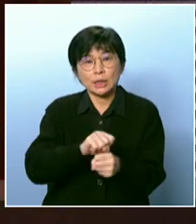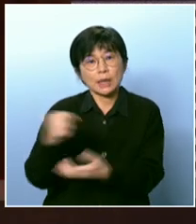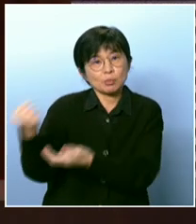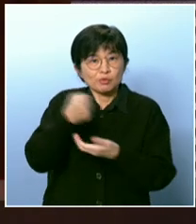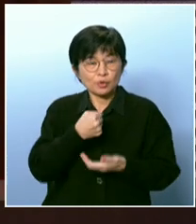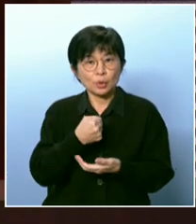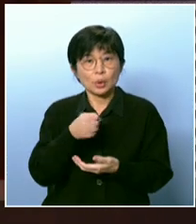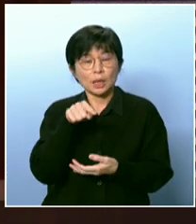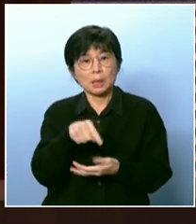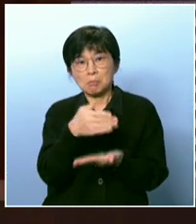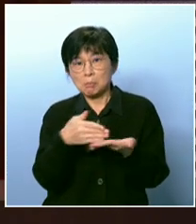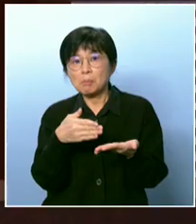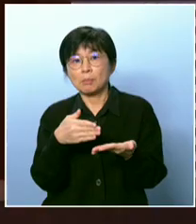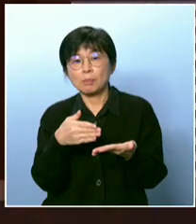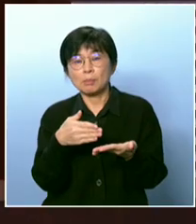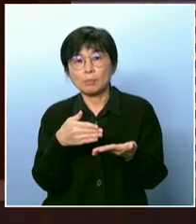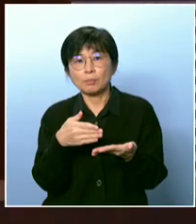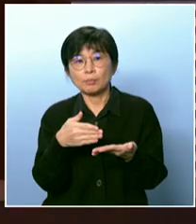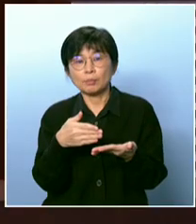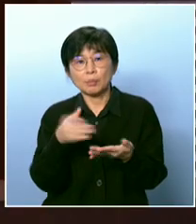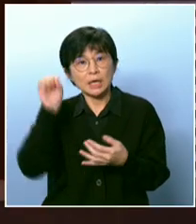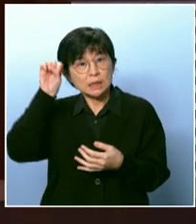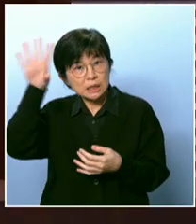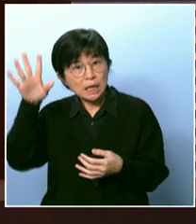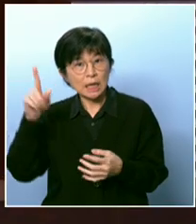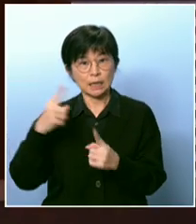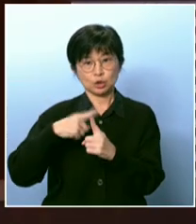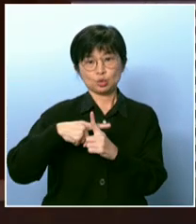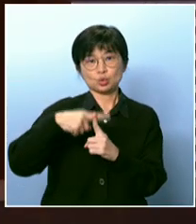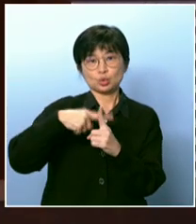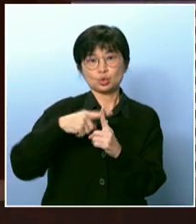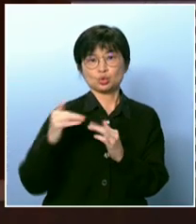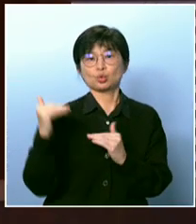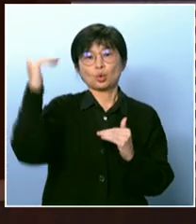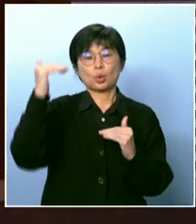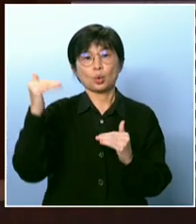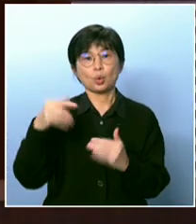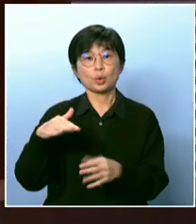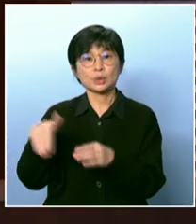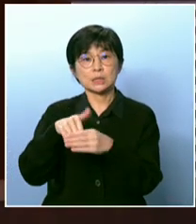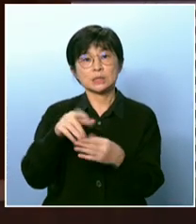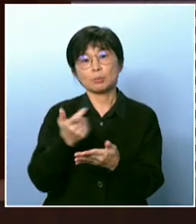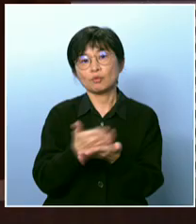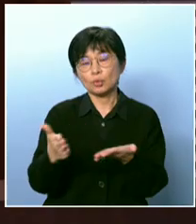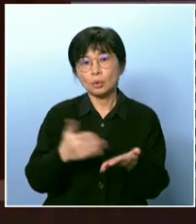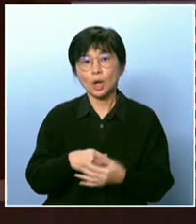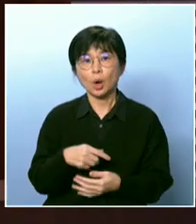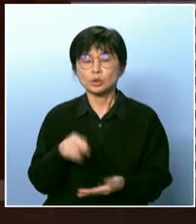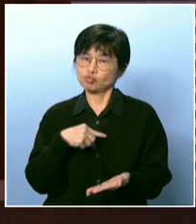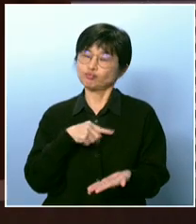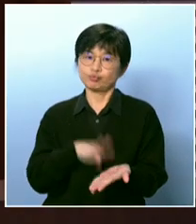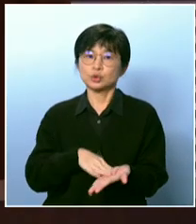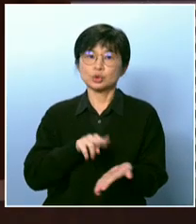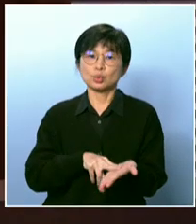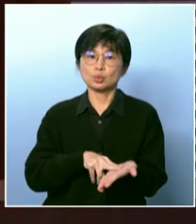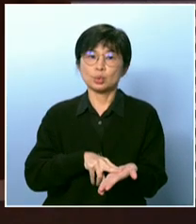cost, and they will pay out of their own pockets for this, or they may apply for additional funding from somebody such as the